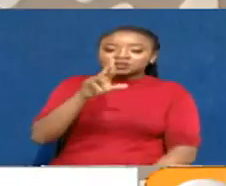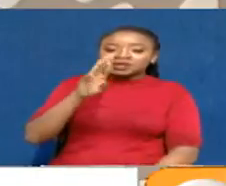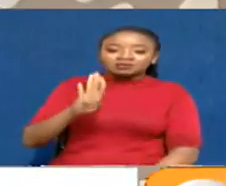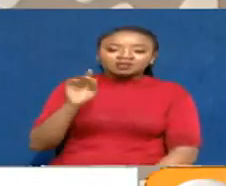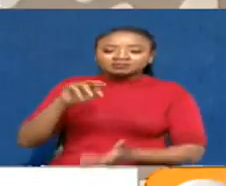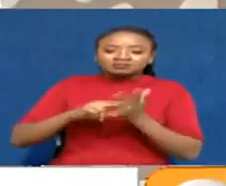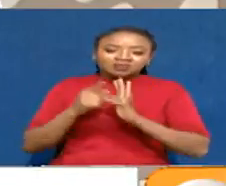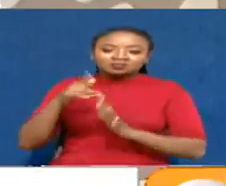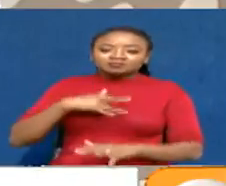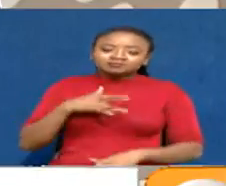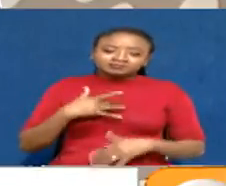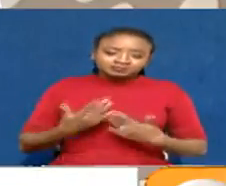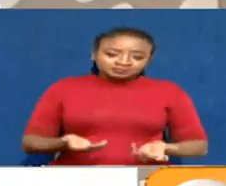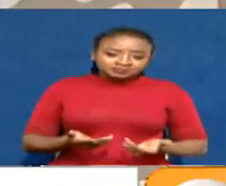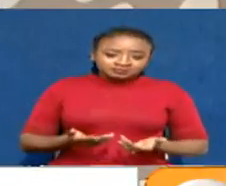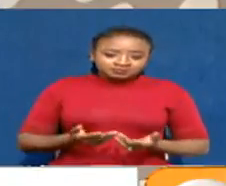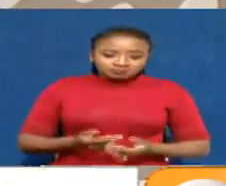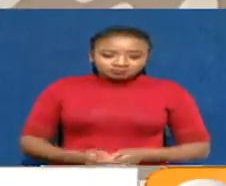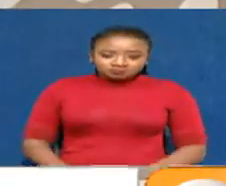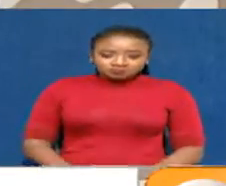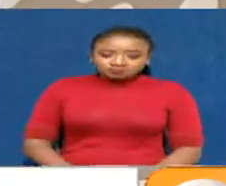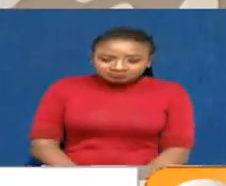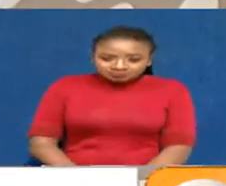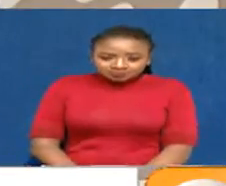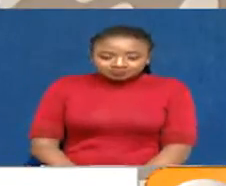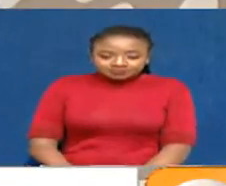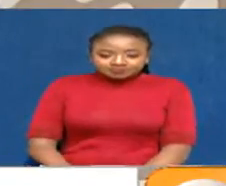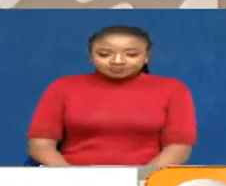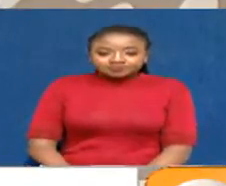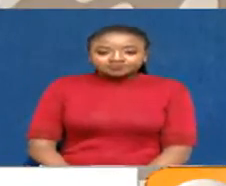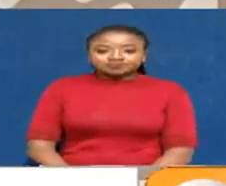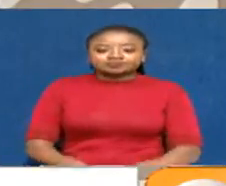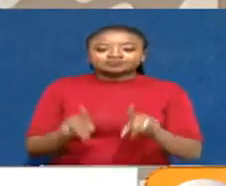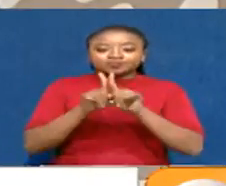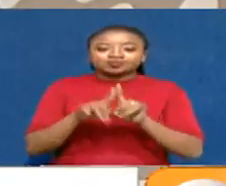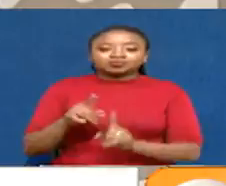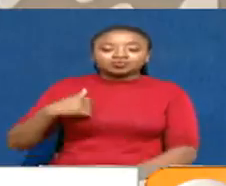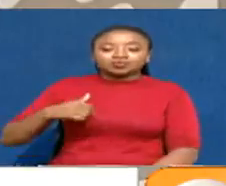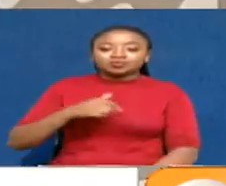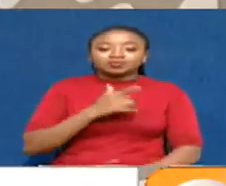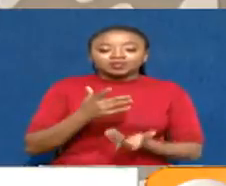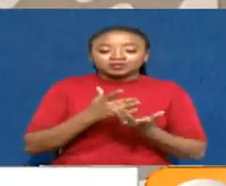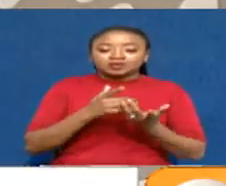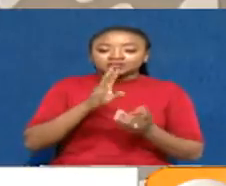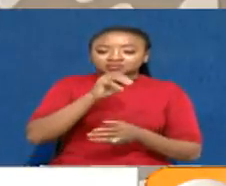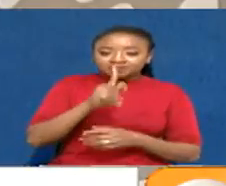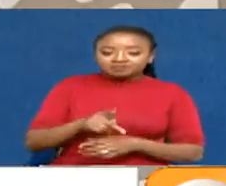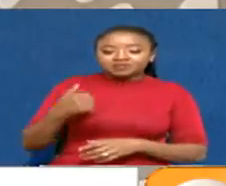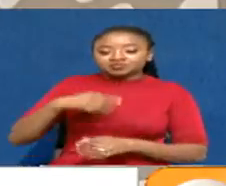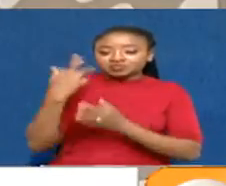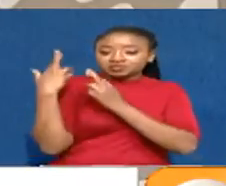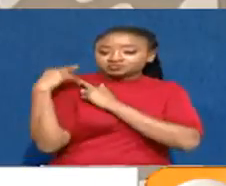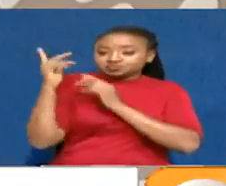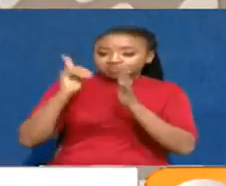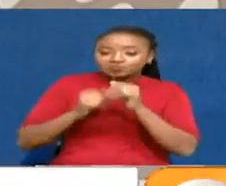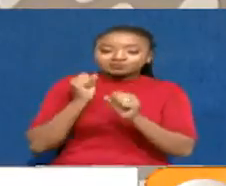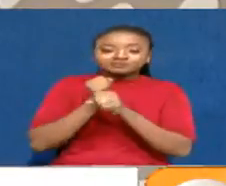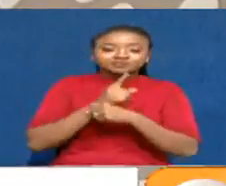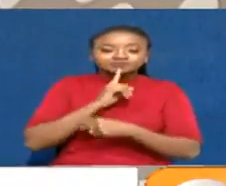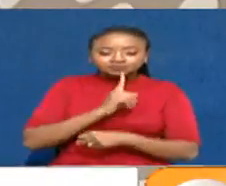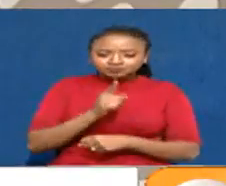entire country. Yeah. And as legislators, our work is to ensure that we have enforceable contracts. Okay. An enforceable